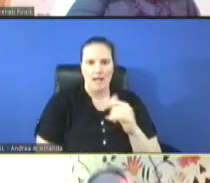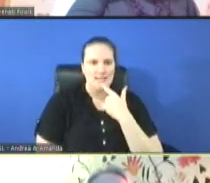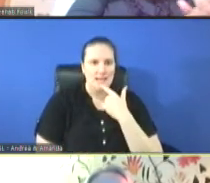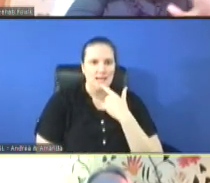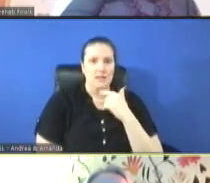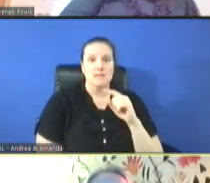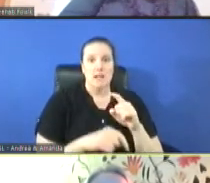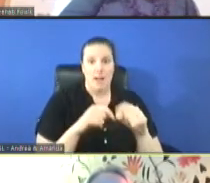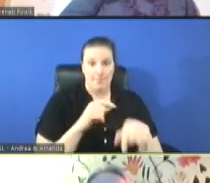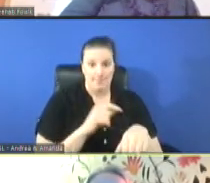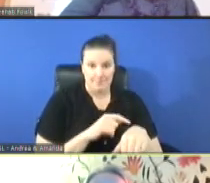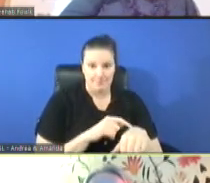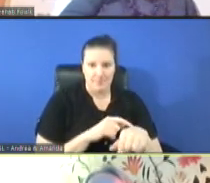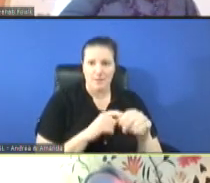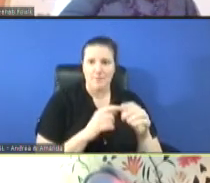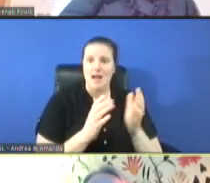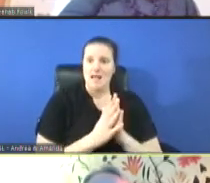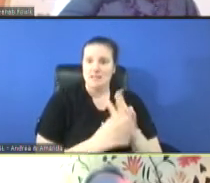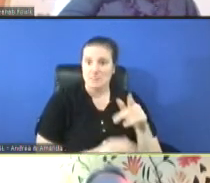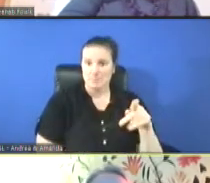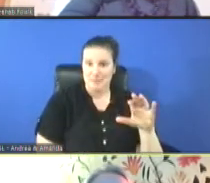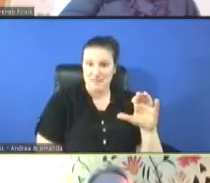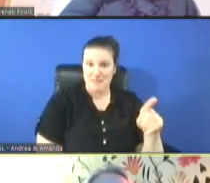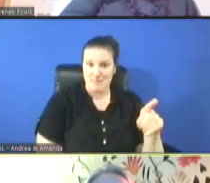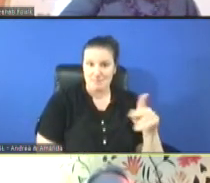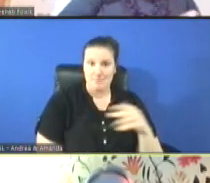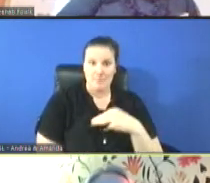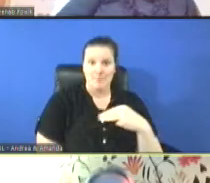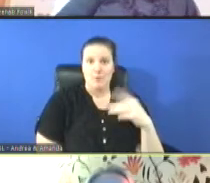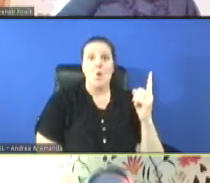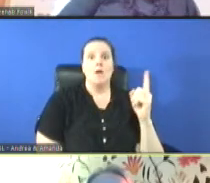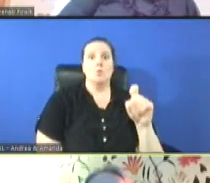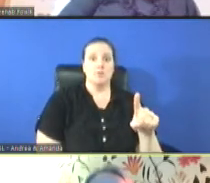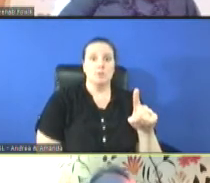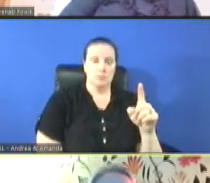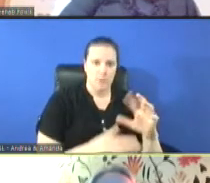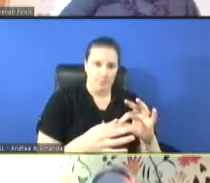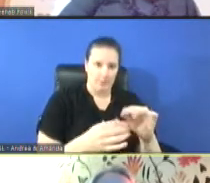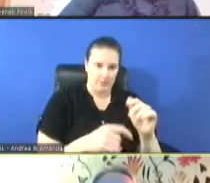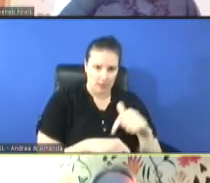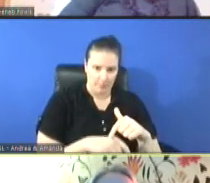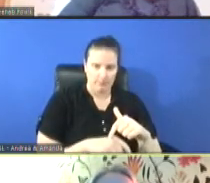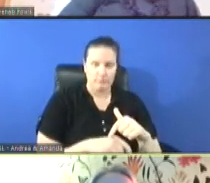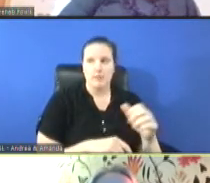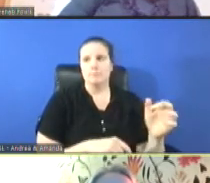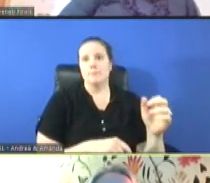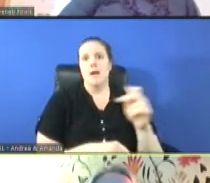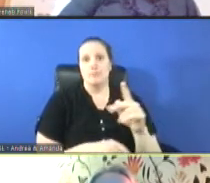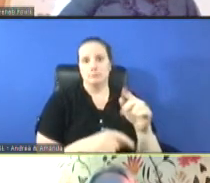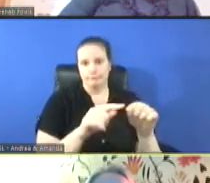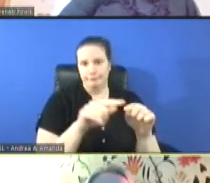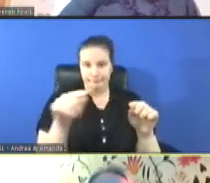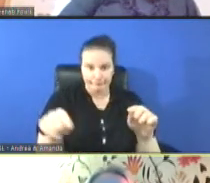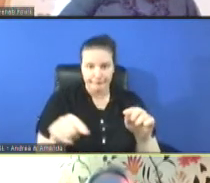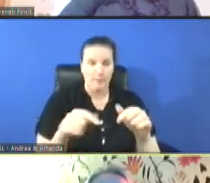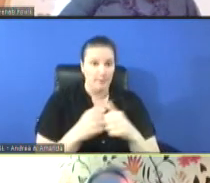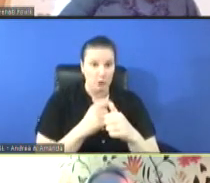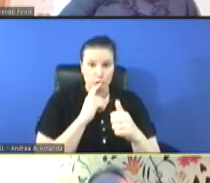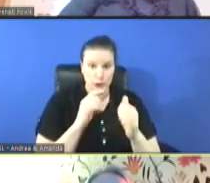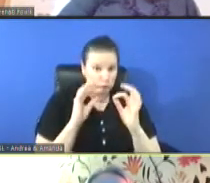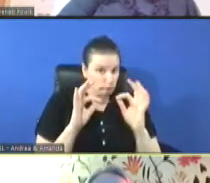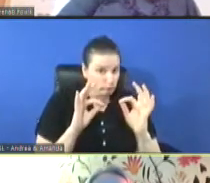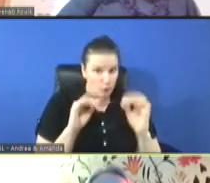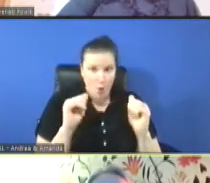time. I'm going to ask PCCEP members one question and a comment at a time, and then you can come back around in line. But I want to make sure everybody gets a